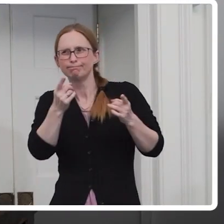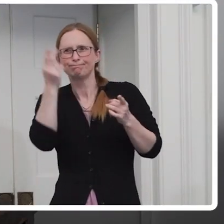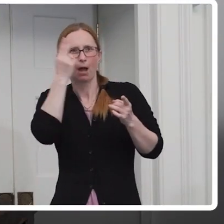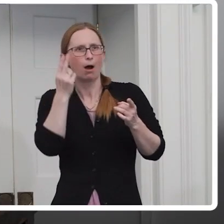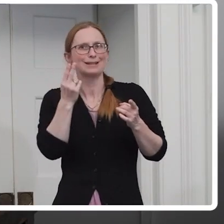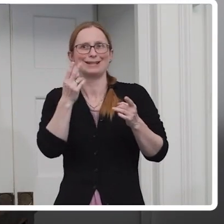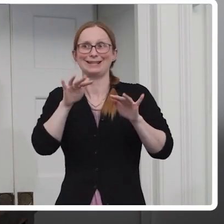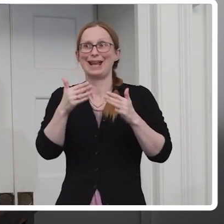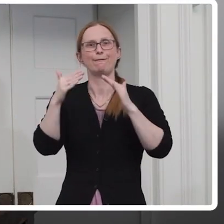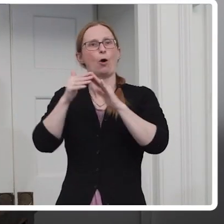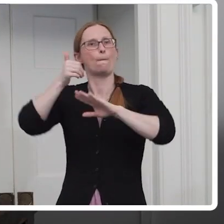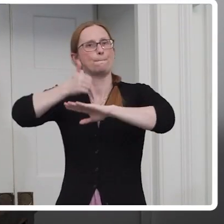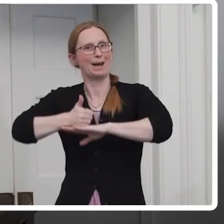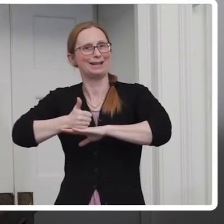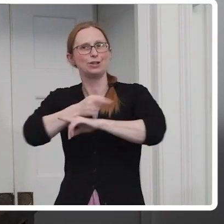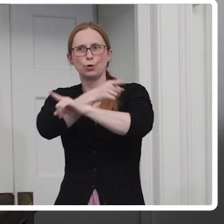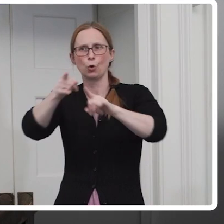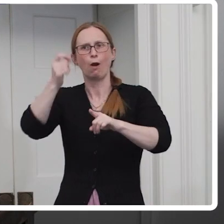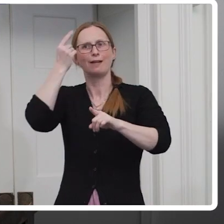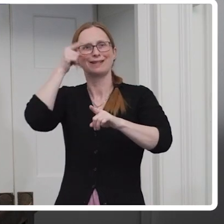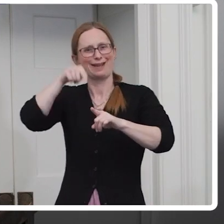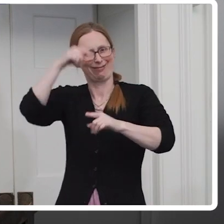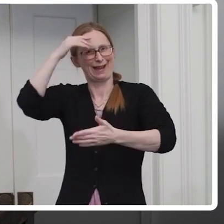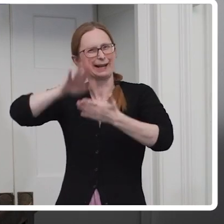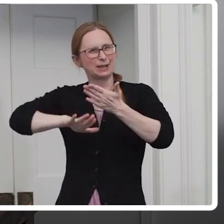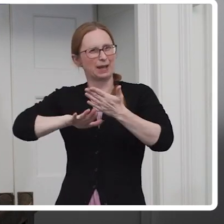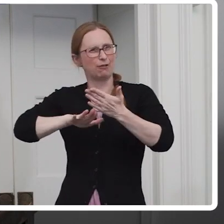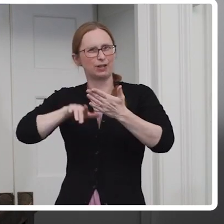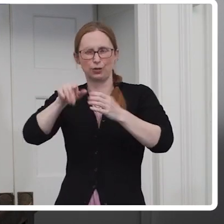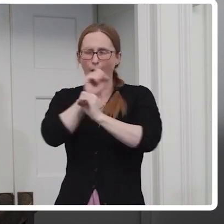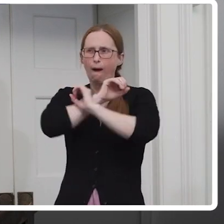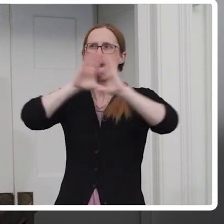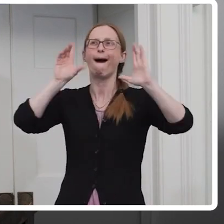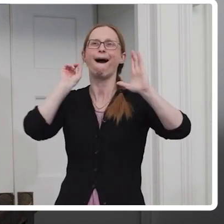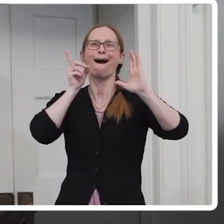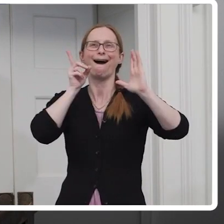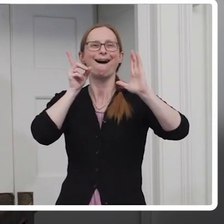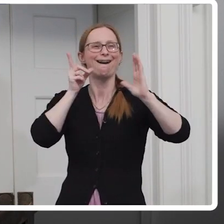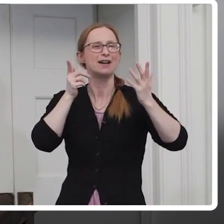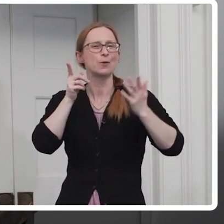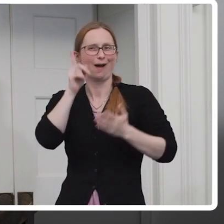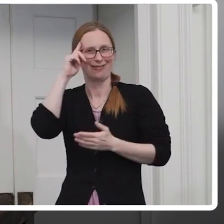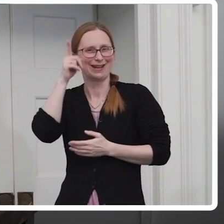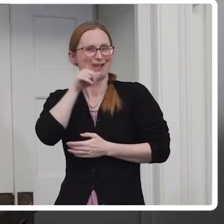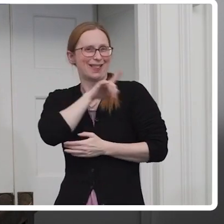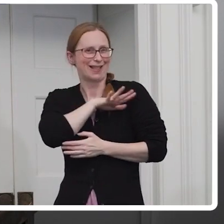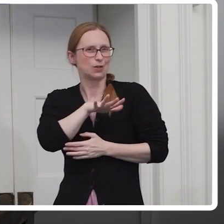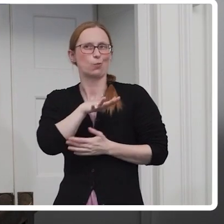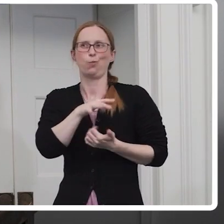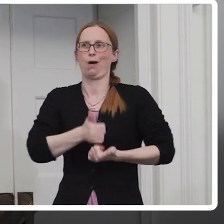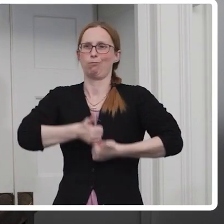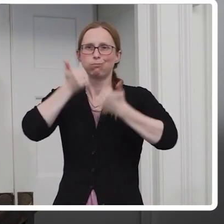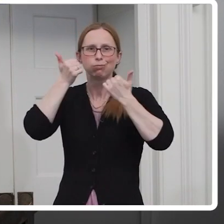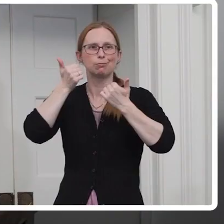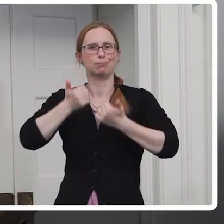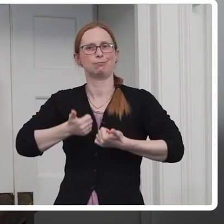many artists who are home-based will understand and will get. Absolutely. And I think that's what's so great about it and